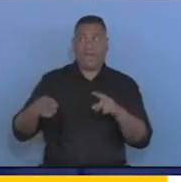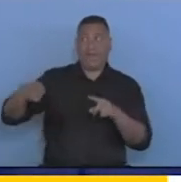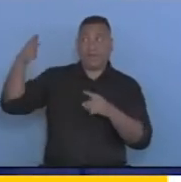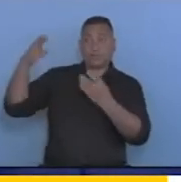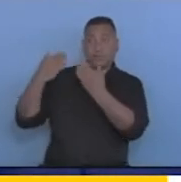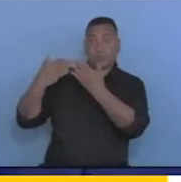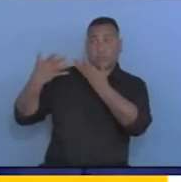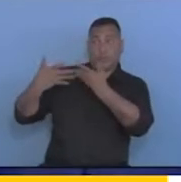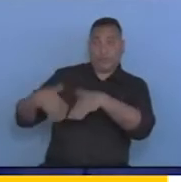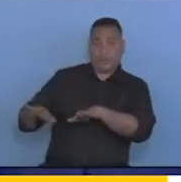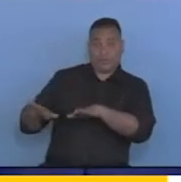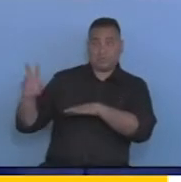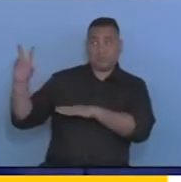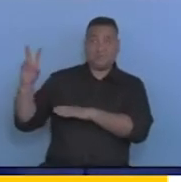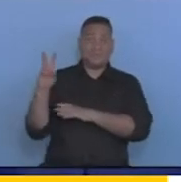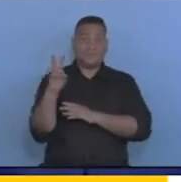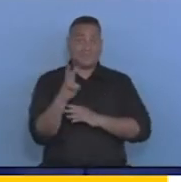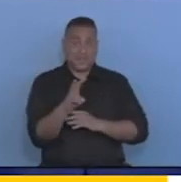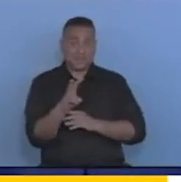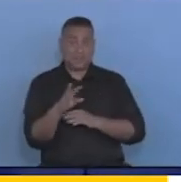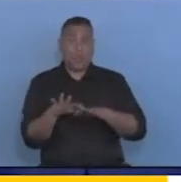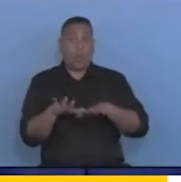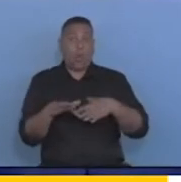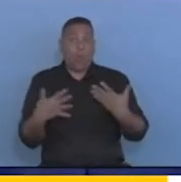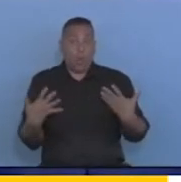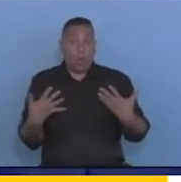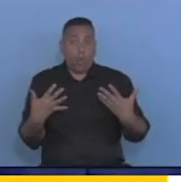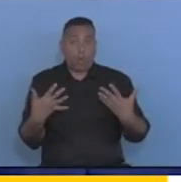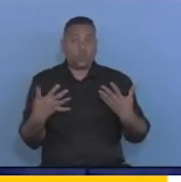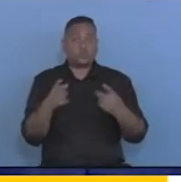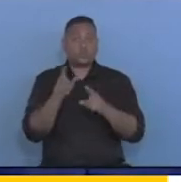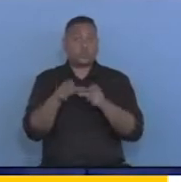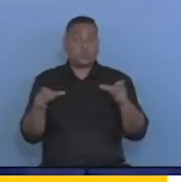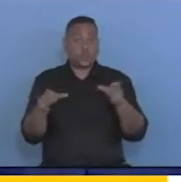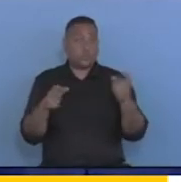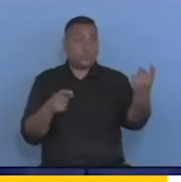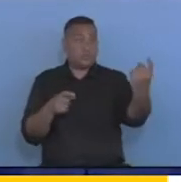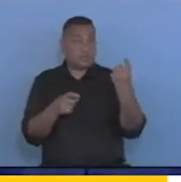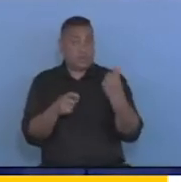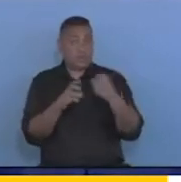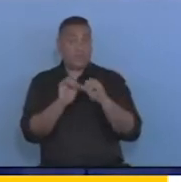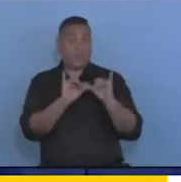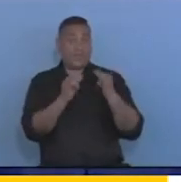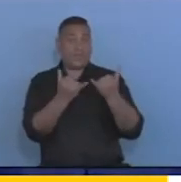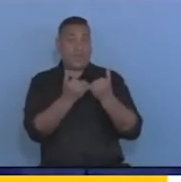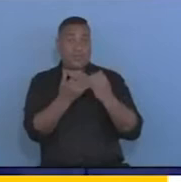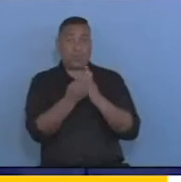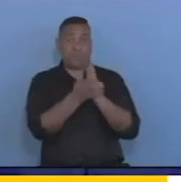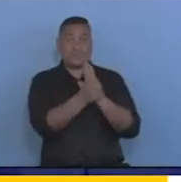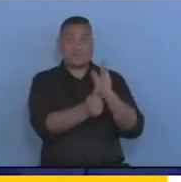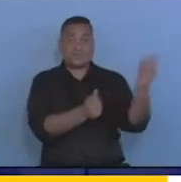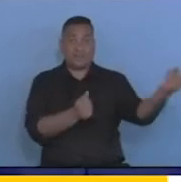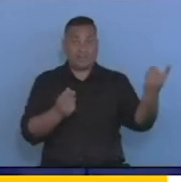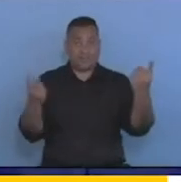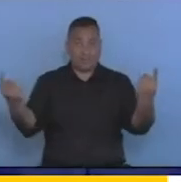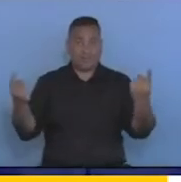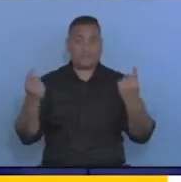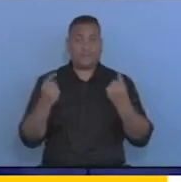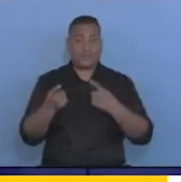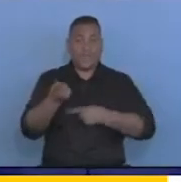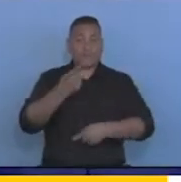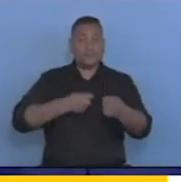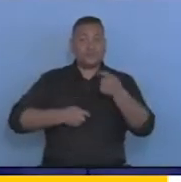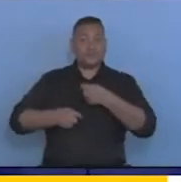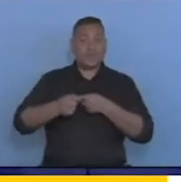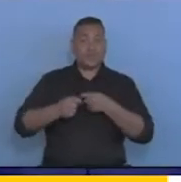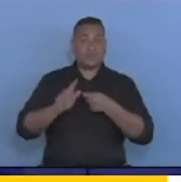There'll be candidates who are coming in from companies for upskilling. Yeah. And then there'll also be candidates who come in just for short components of training segments, just to upskill